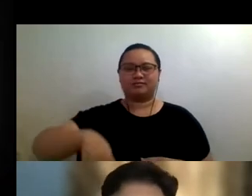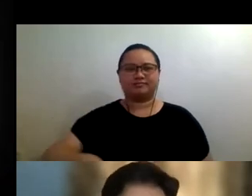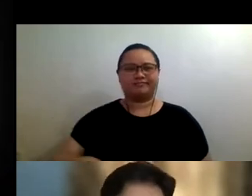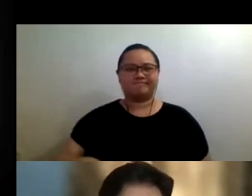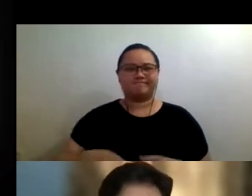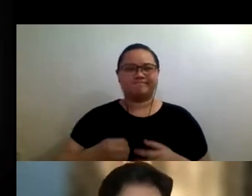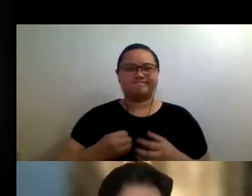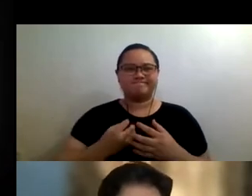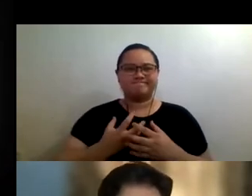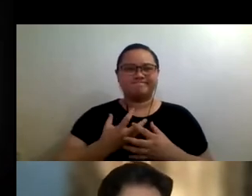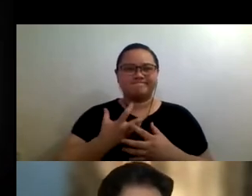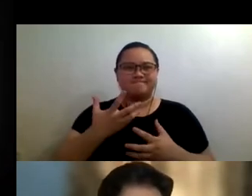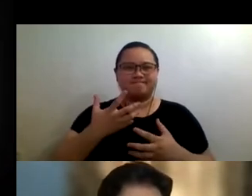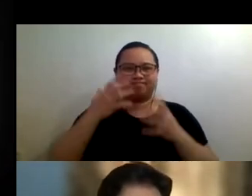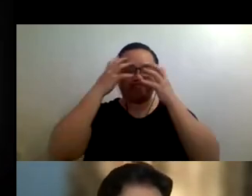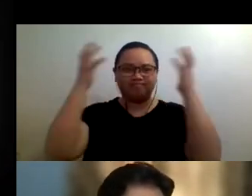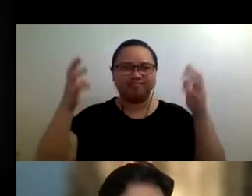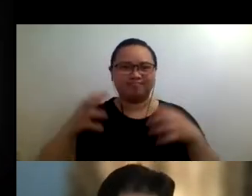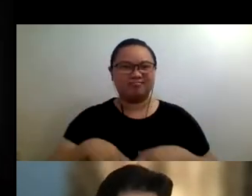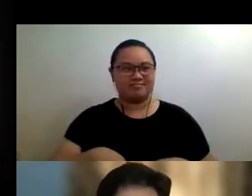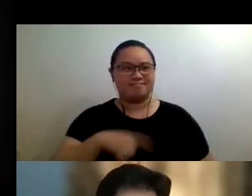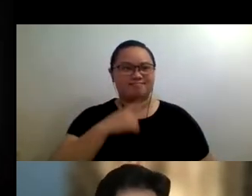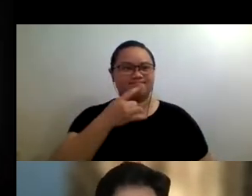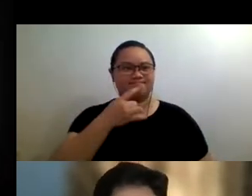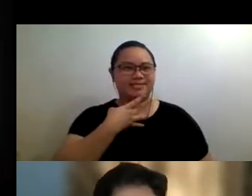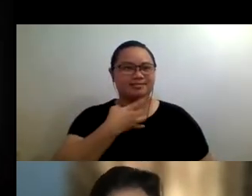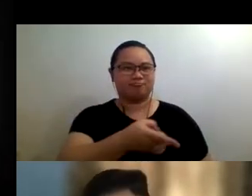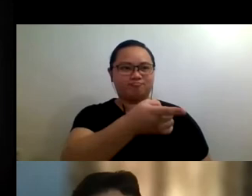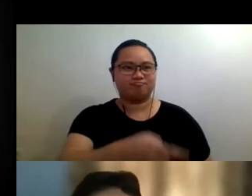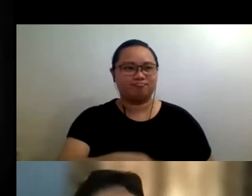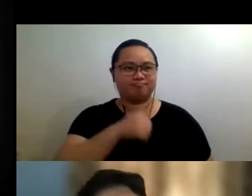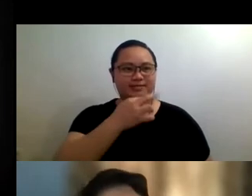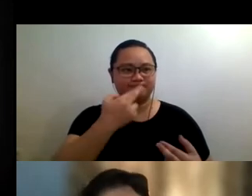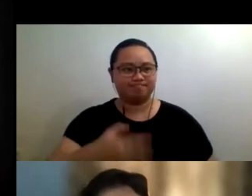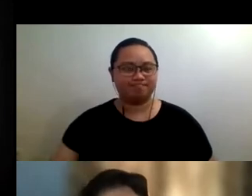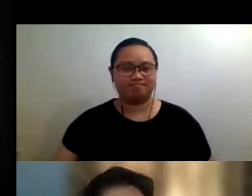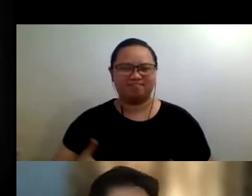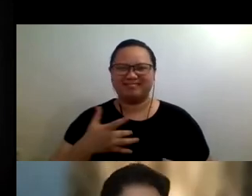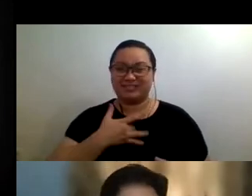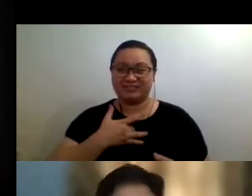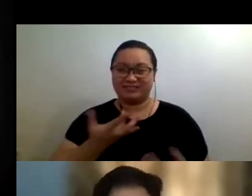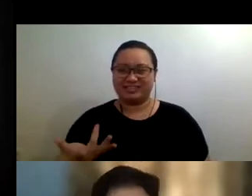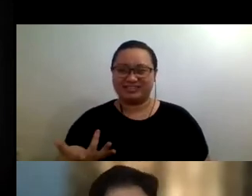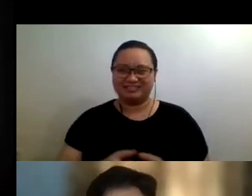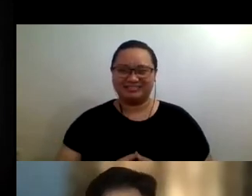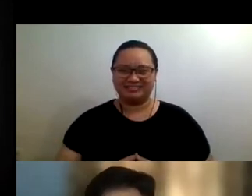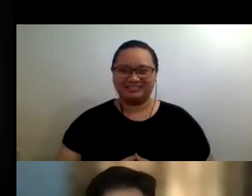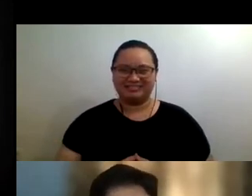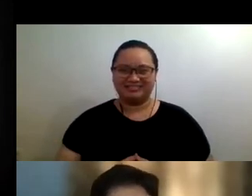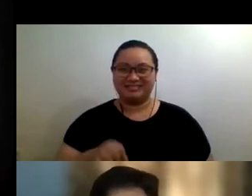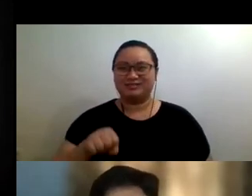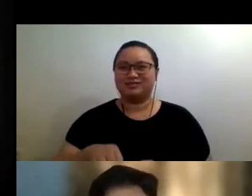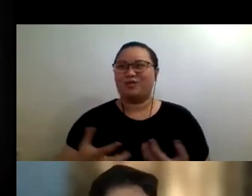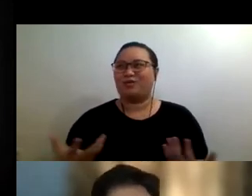ah. Okay? It escalated quickly in my head. Okay? See the lack of perspective taking there